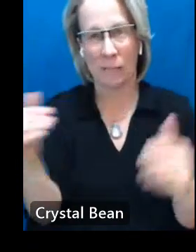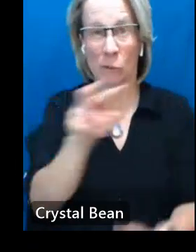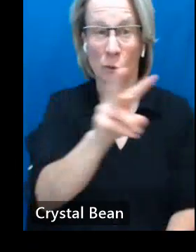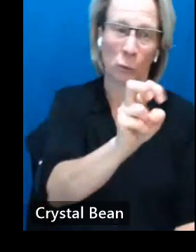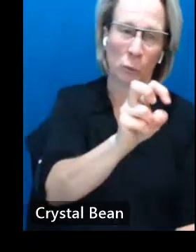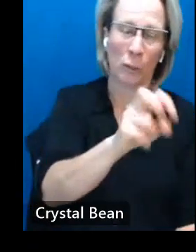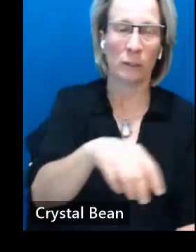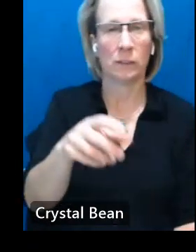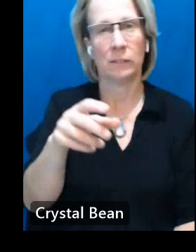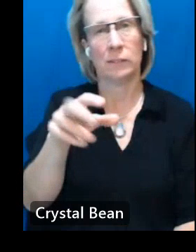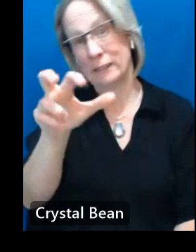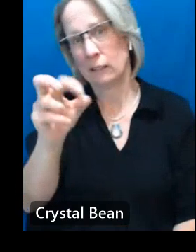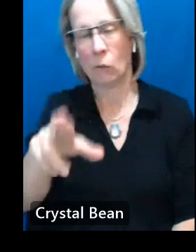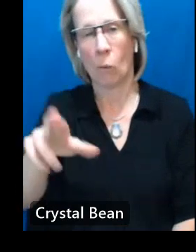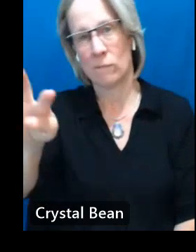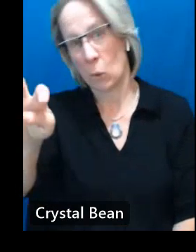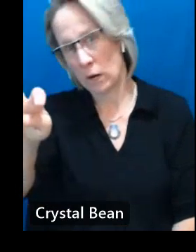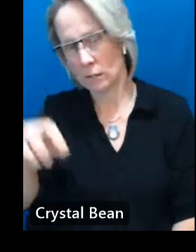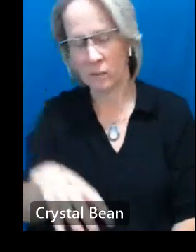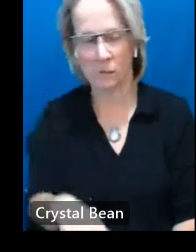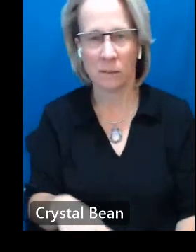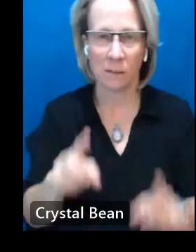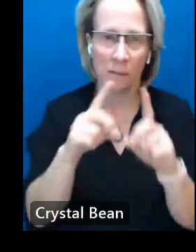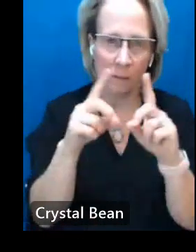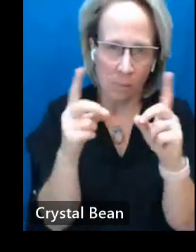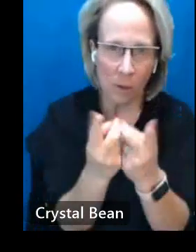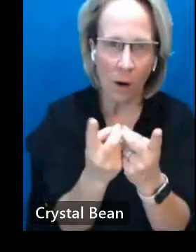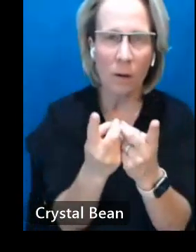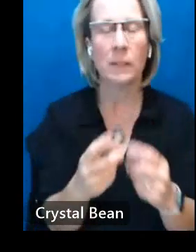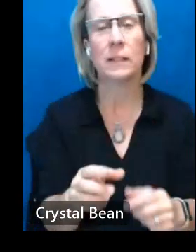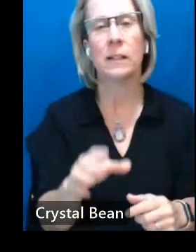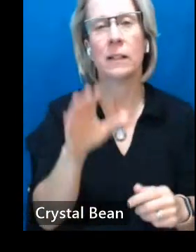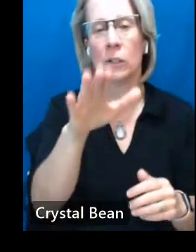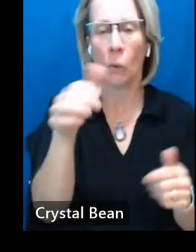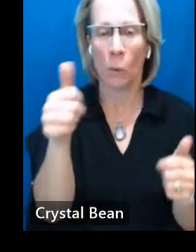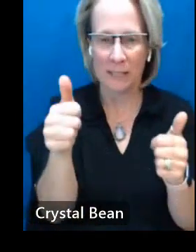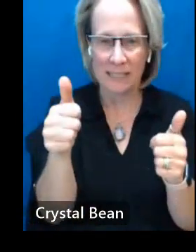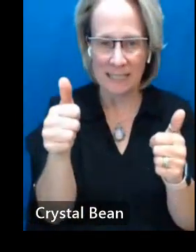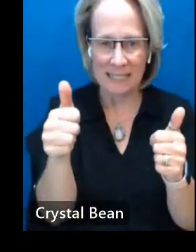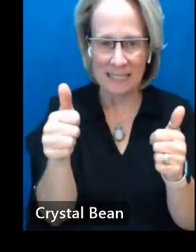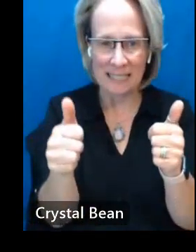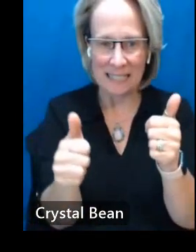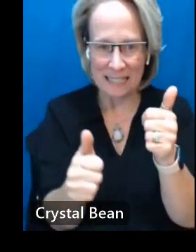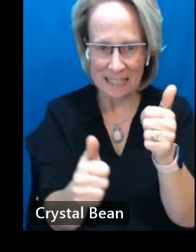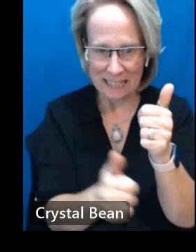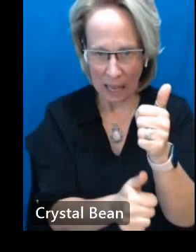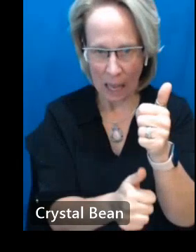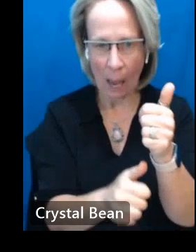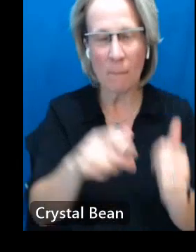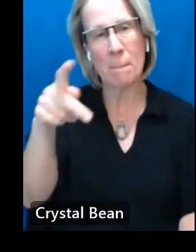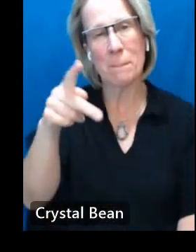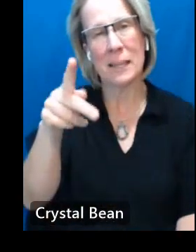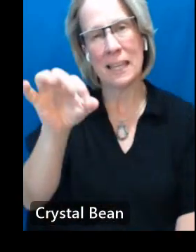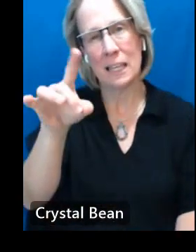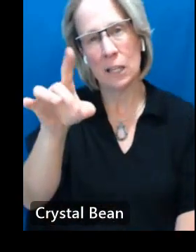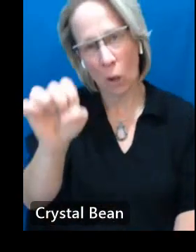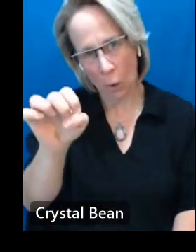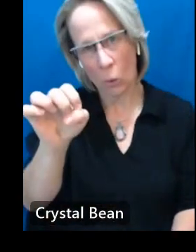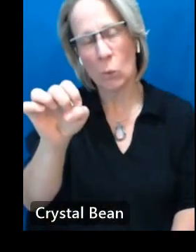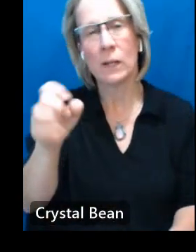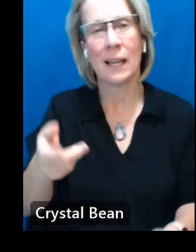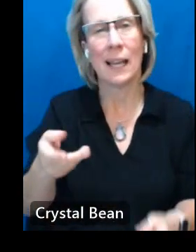Okay. Department, the ledger group, is your sub P code, your sub P code level expenditure budget